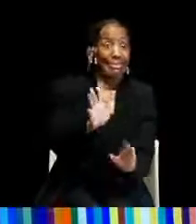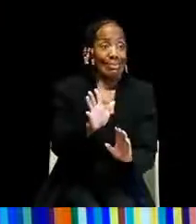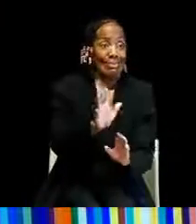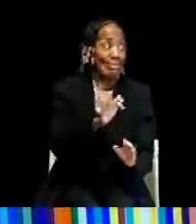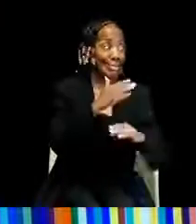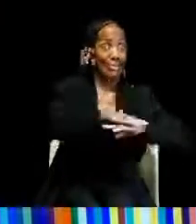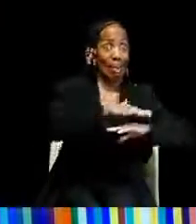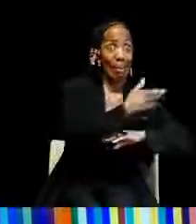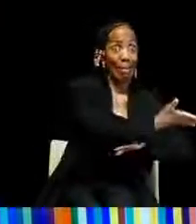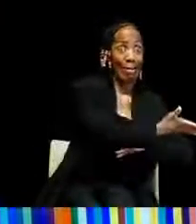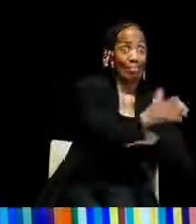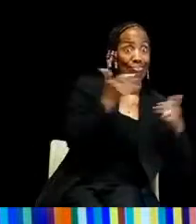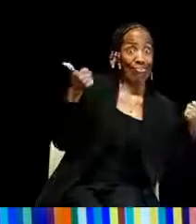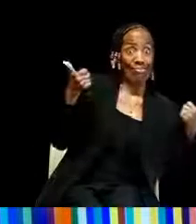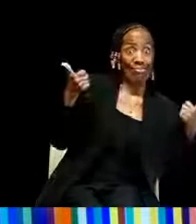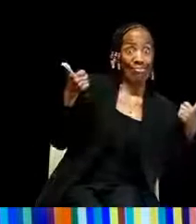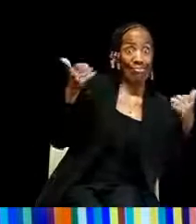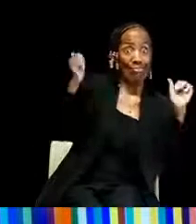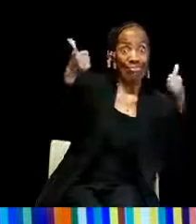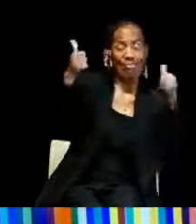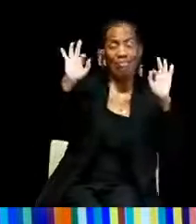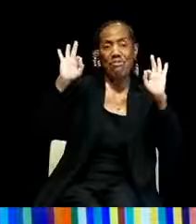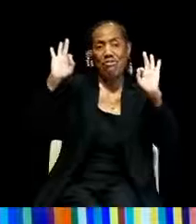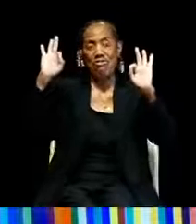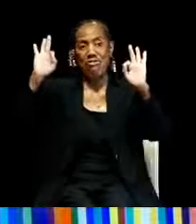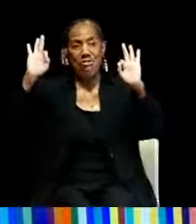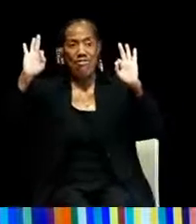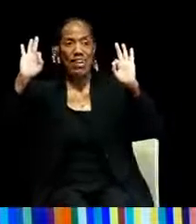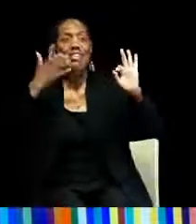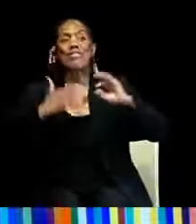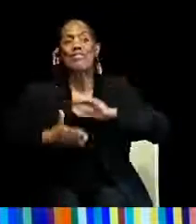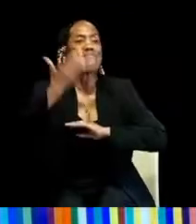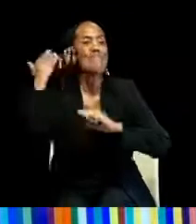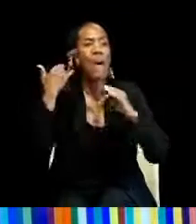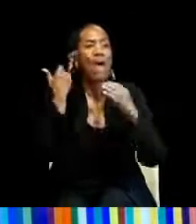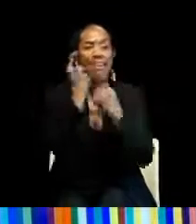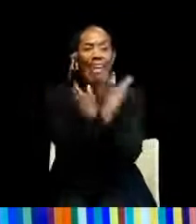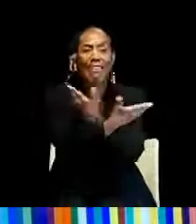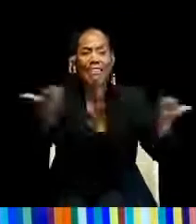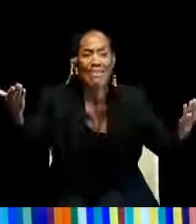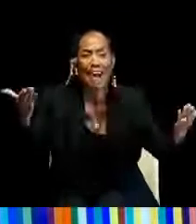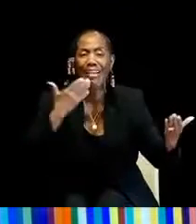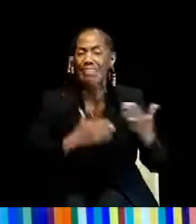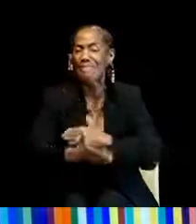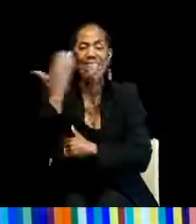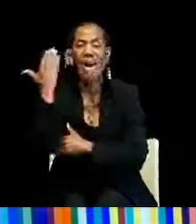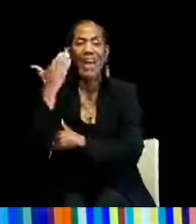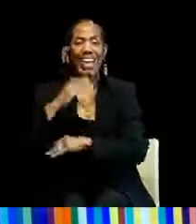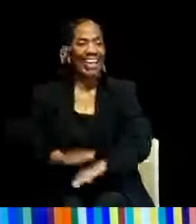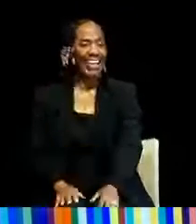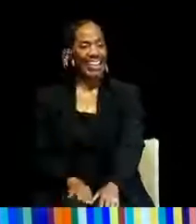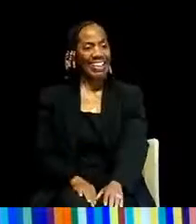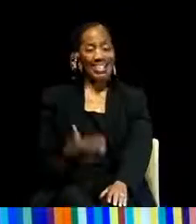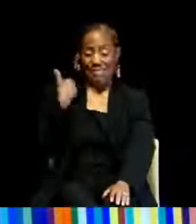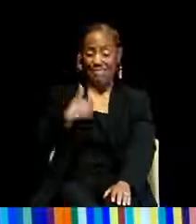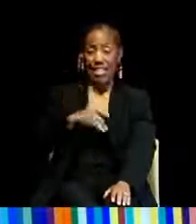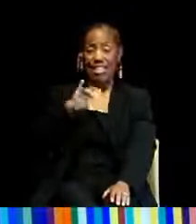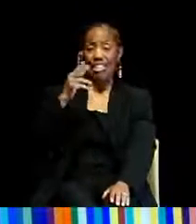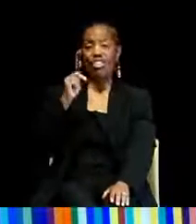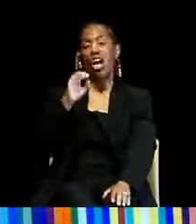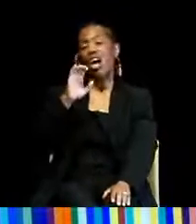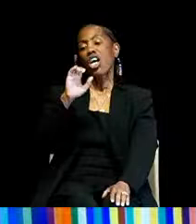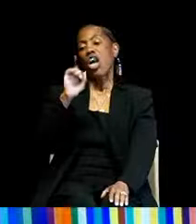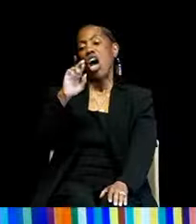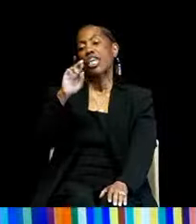here. How's this? All right. Good morning, everyone. Hi. I'm John